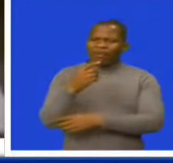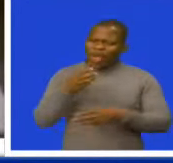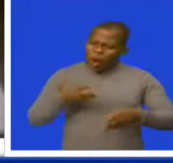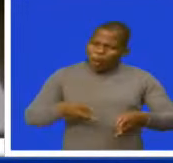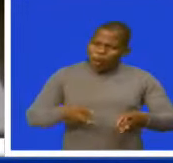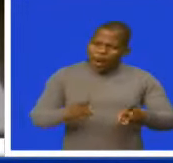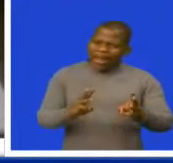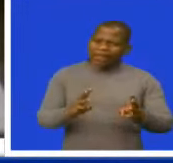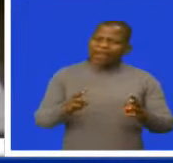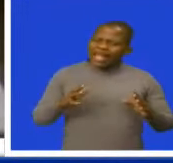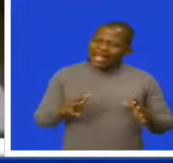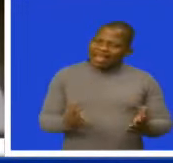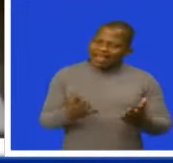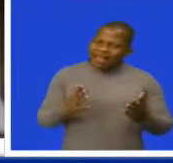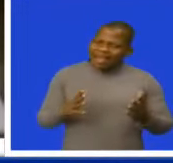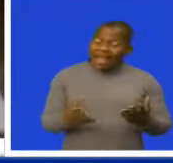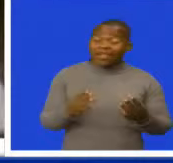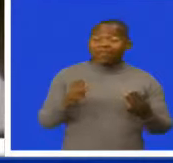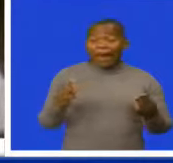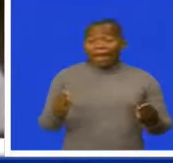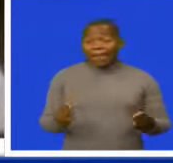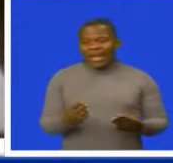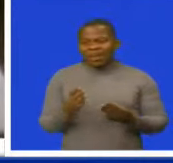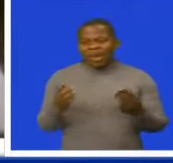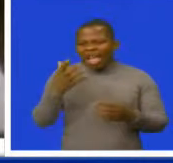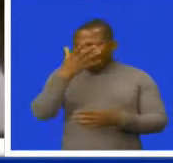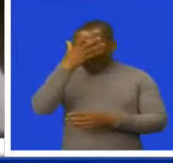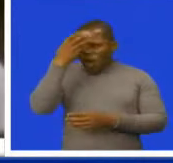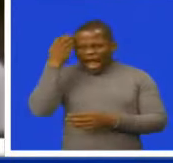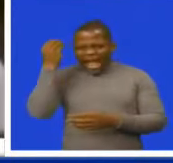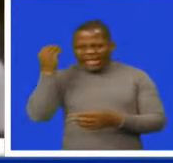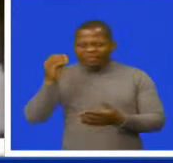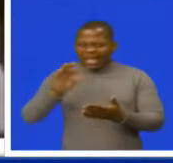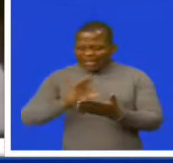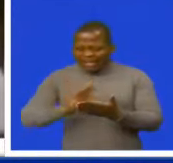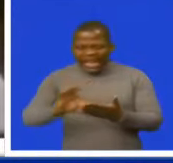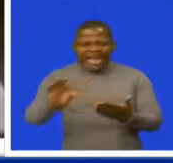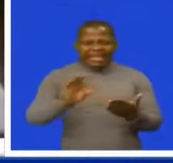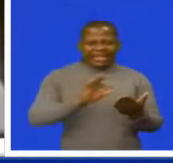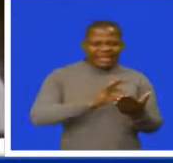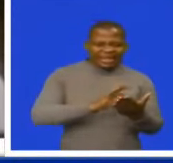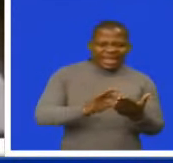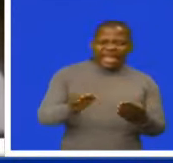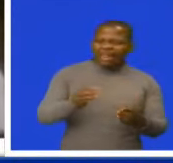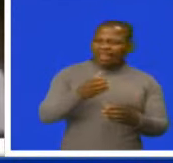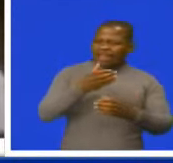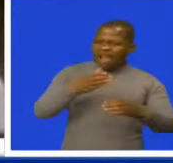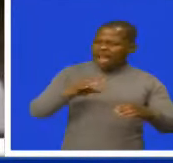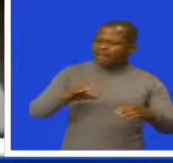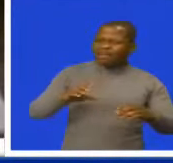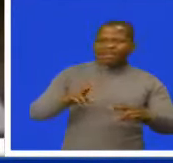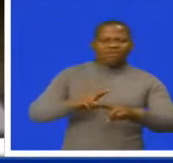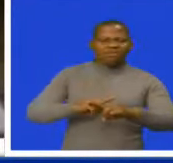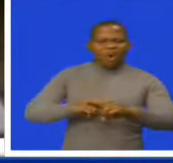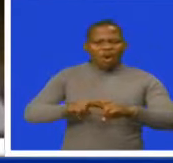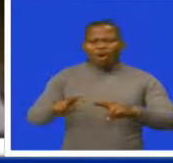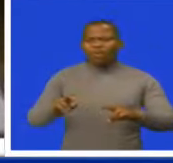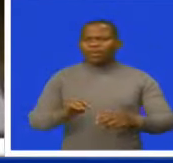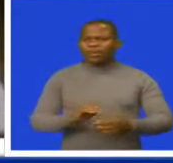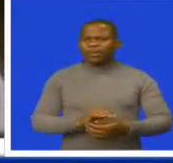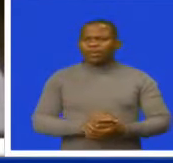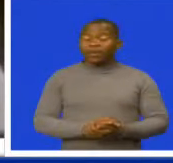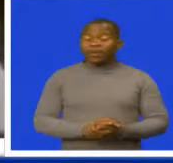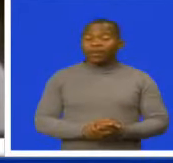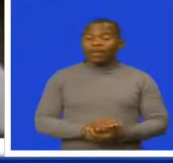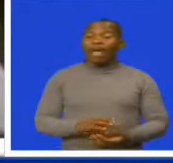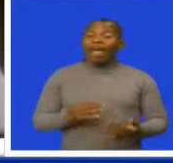Asite la stokusho ukuthi ke kutama kunciphisa letibi sekunalolunye luhlelo luta